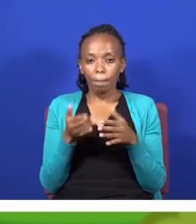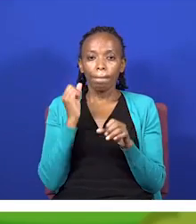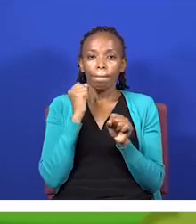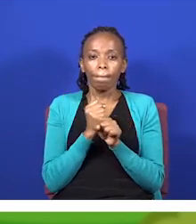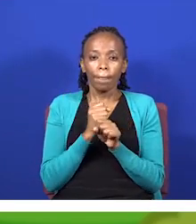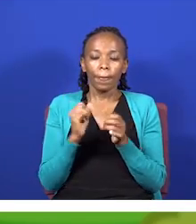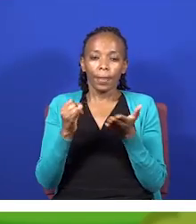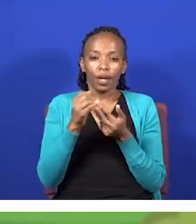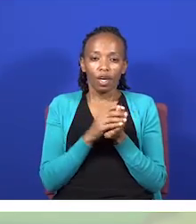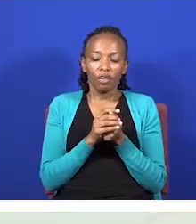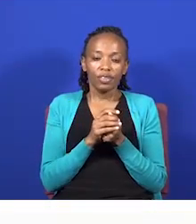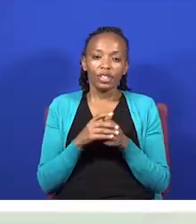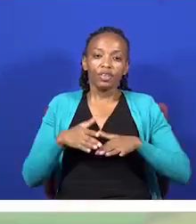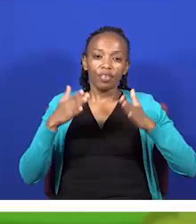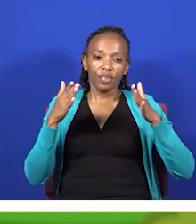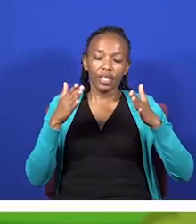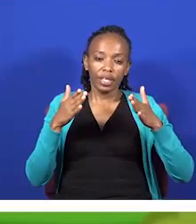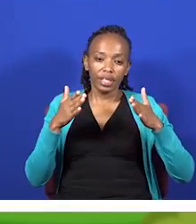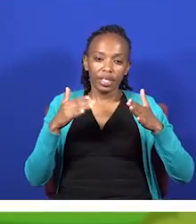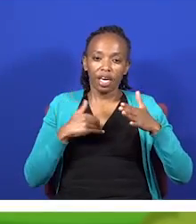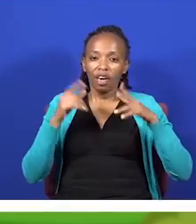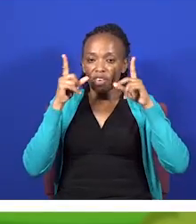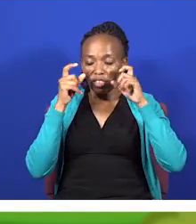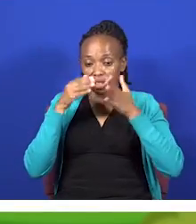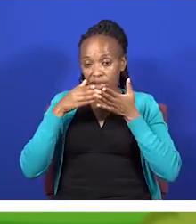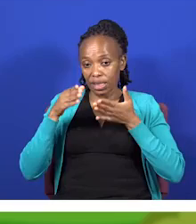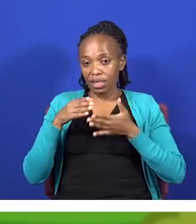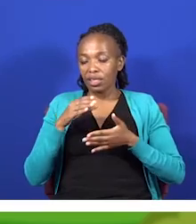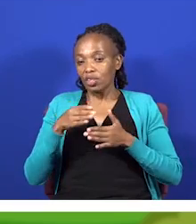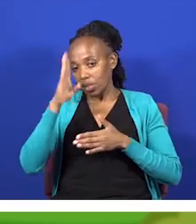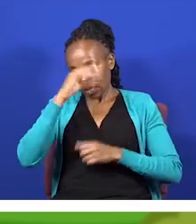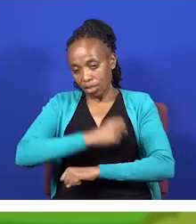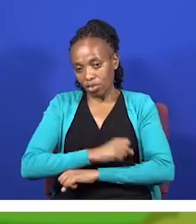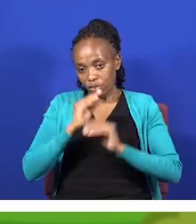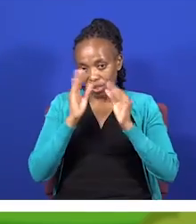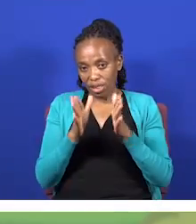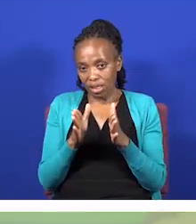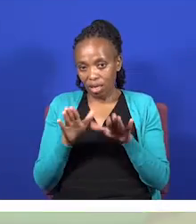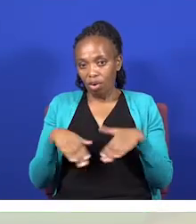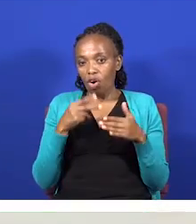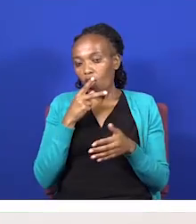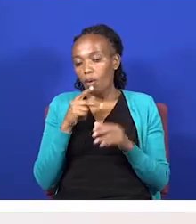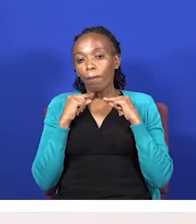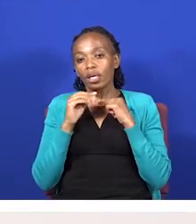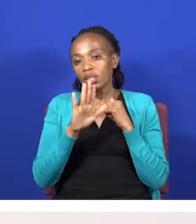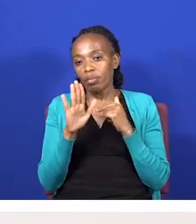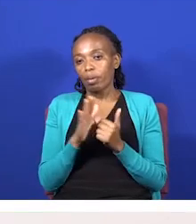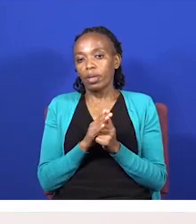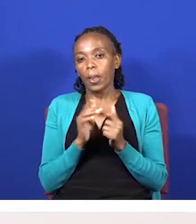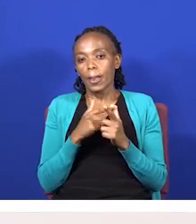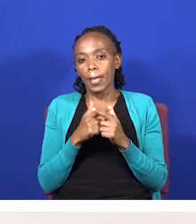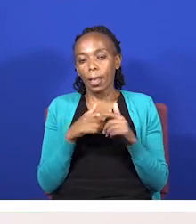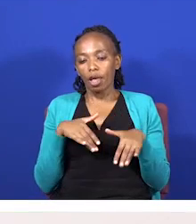craft? Great! Take a photo, send it to your Sunday school teacher or your pastor, and they will